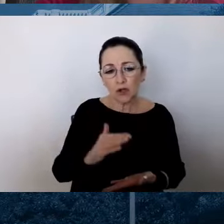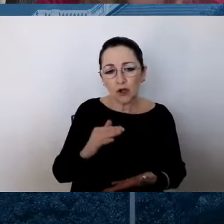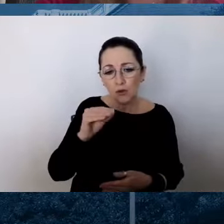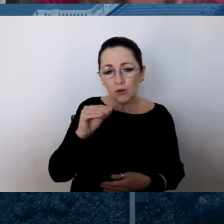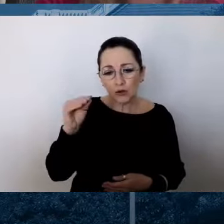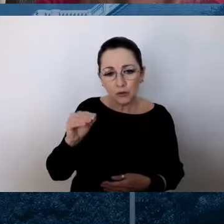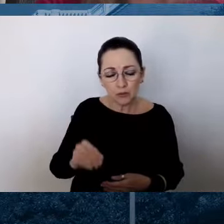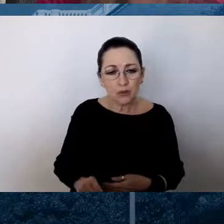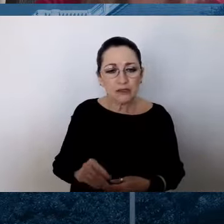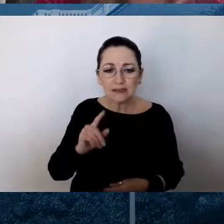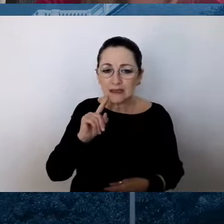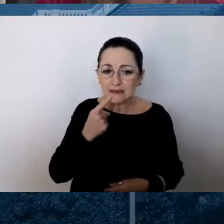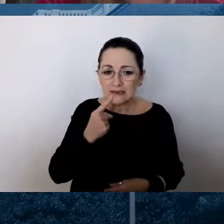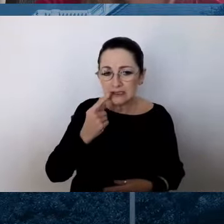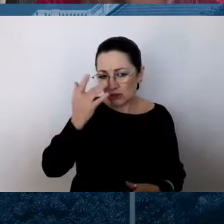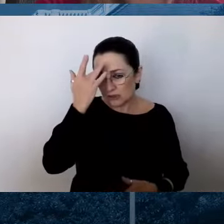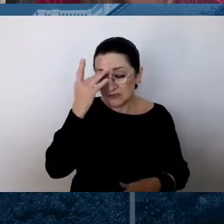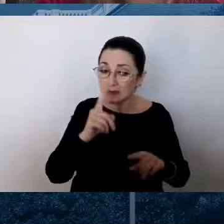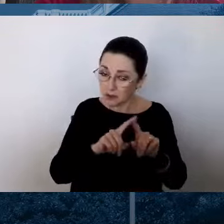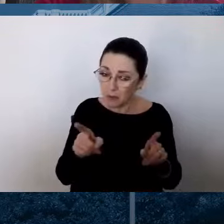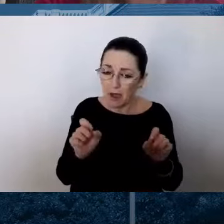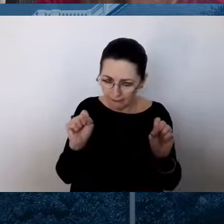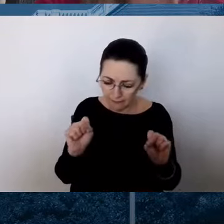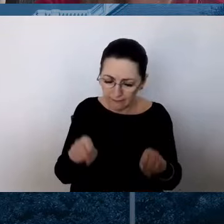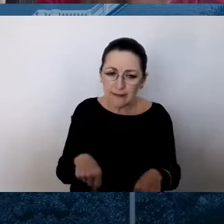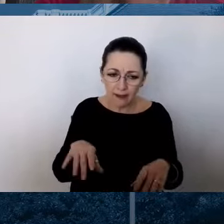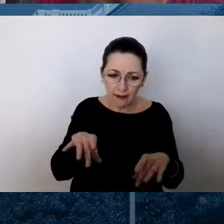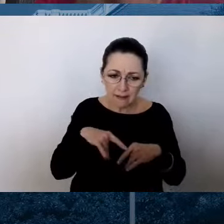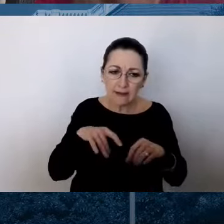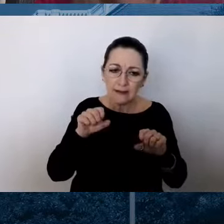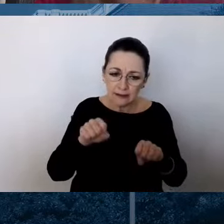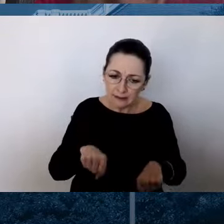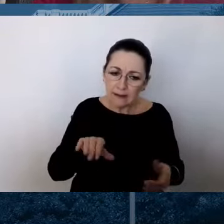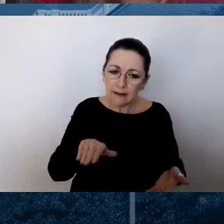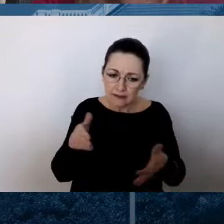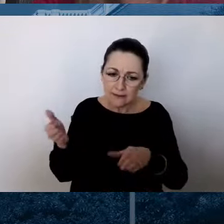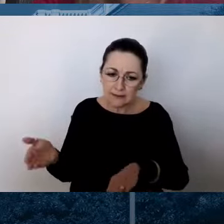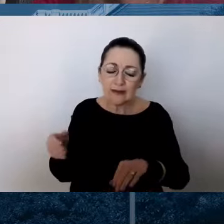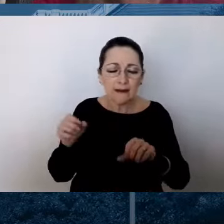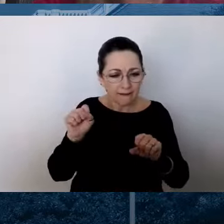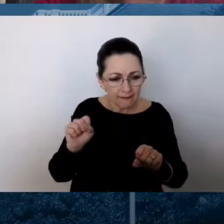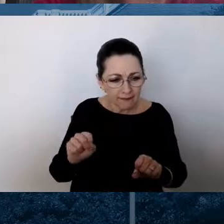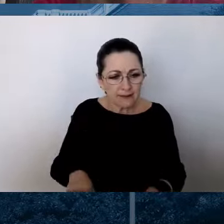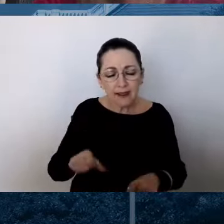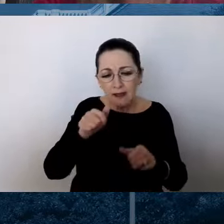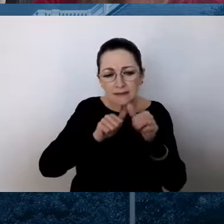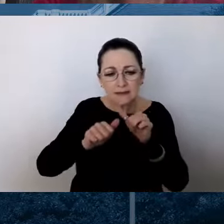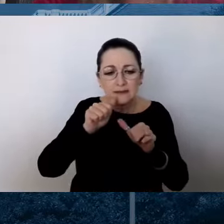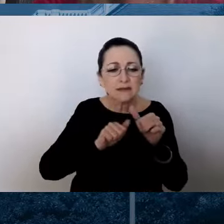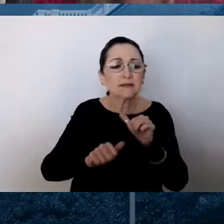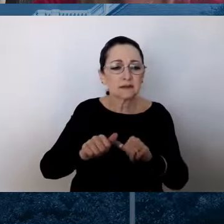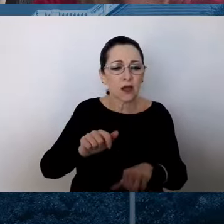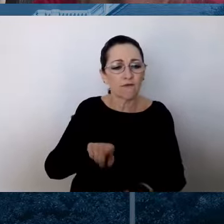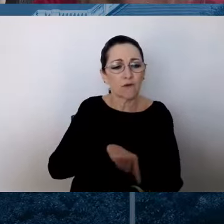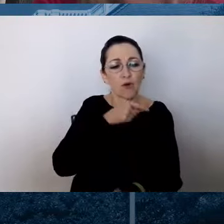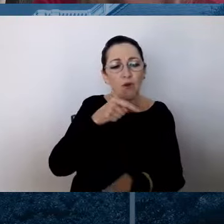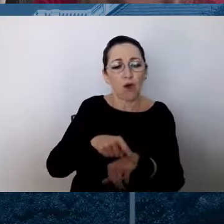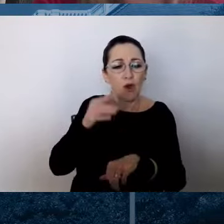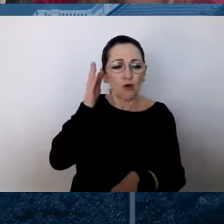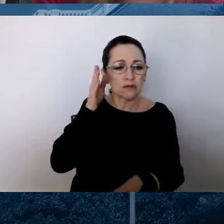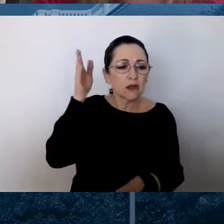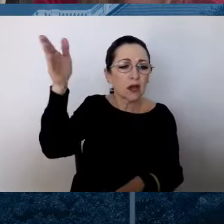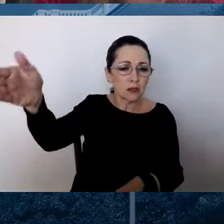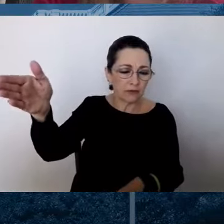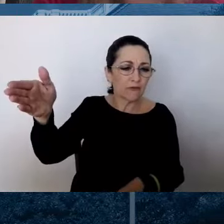from COVID-19 and can be hospitalized and die. They also can suffer long-term symptoms of COVID. So if you can avoid